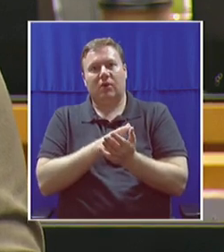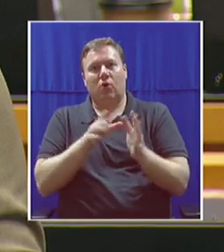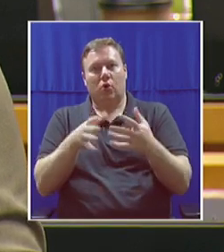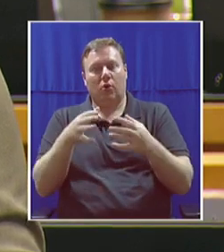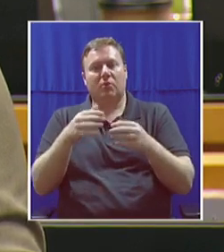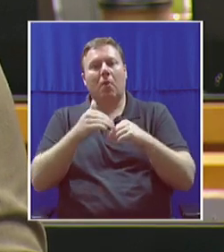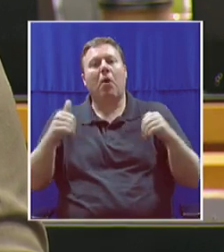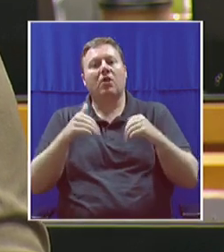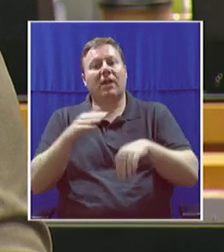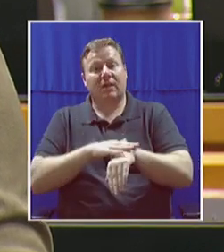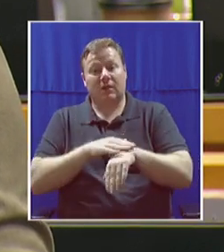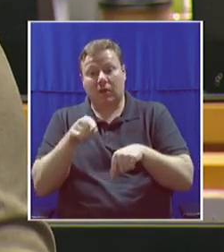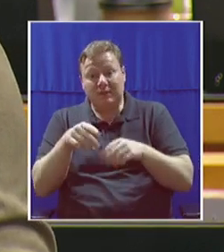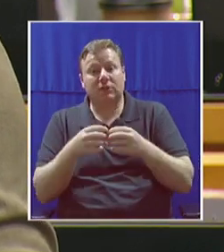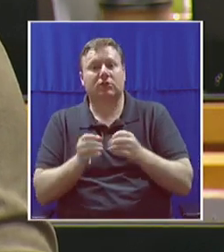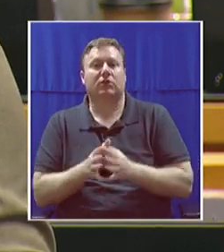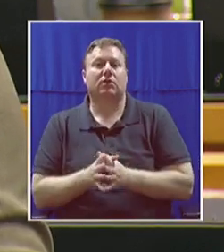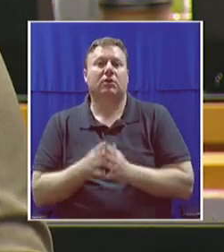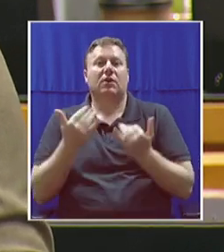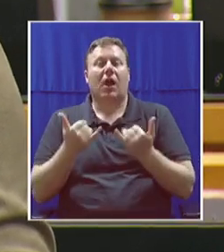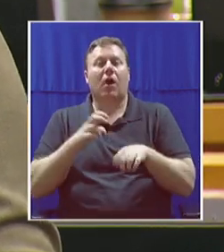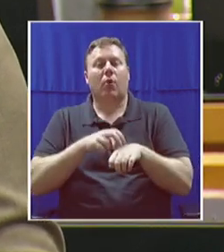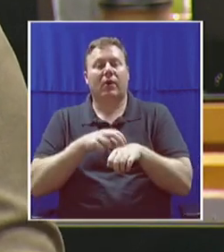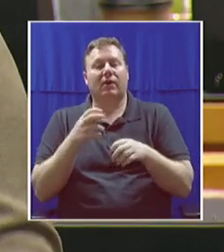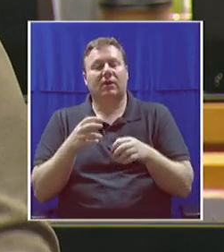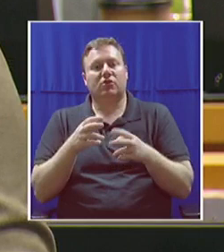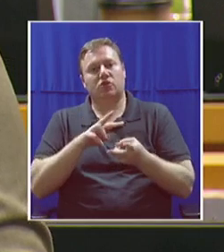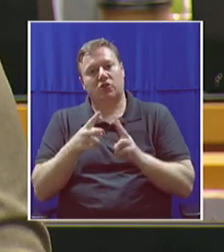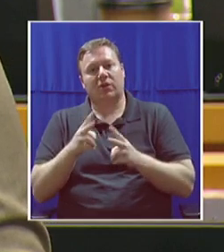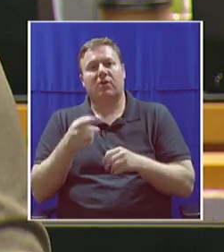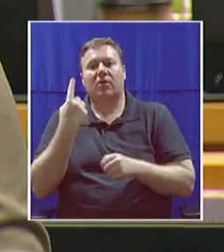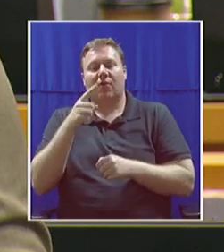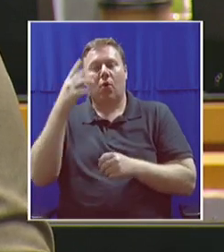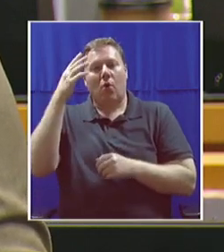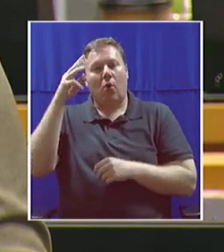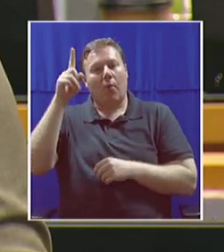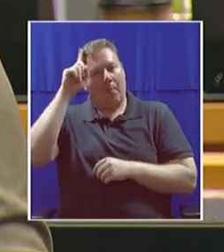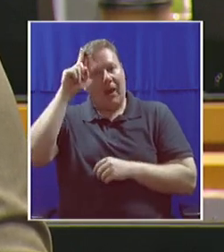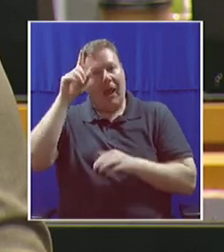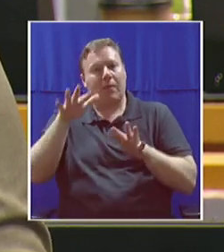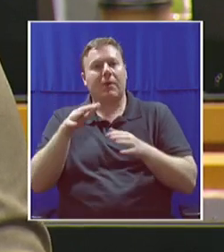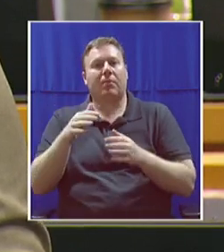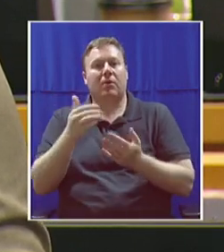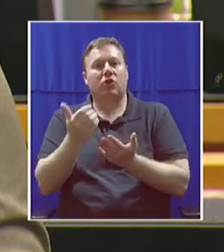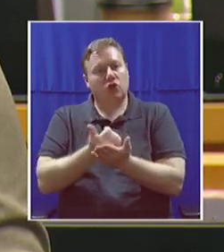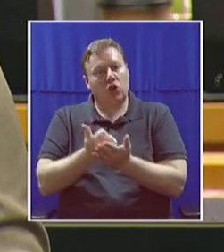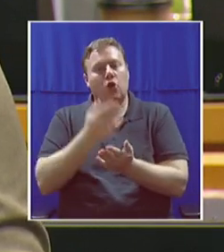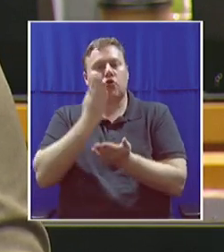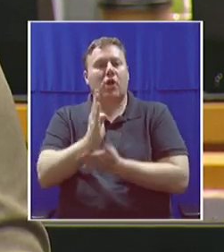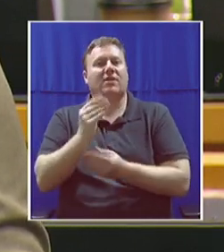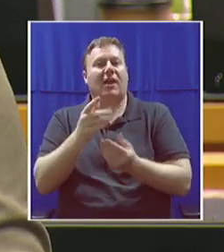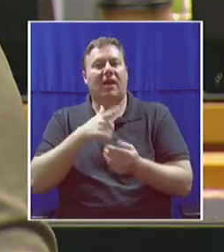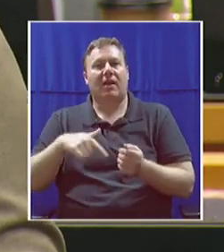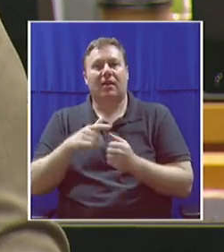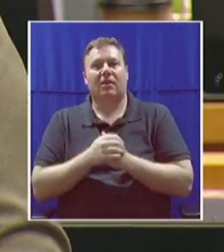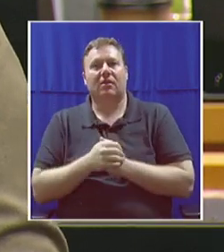for this reason that the upgrading Act was enacted to give black people secure rights in land it is per it permits them to convert